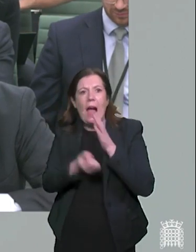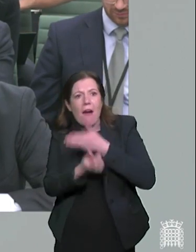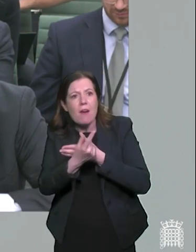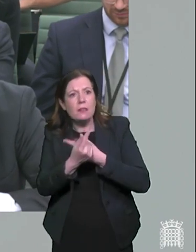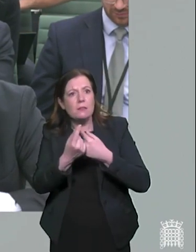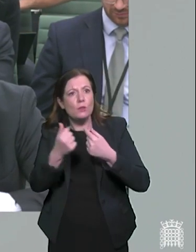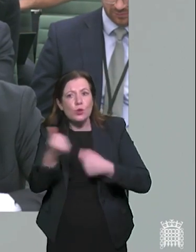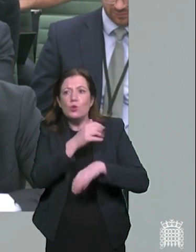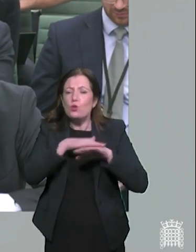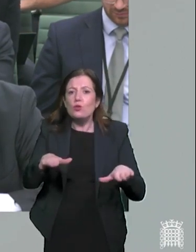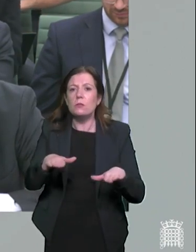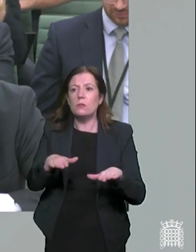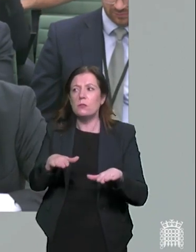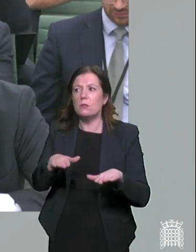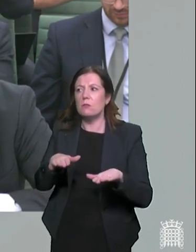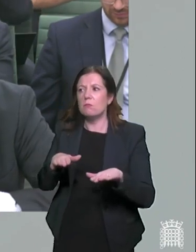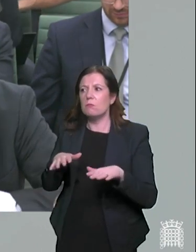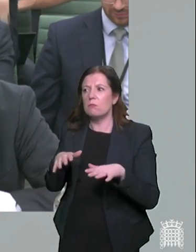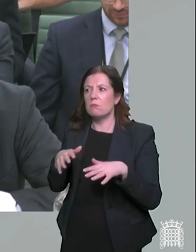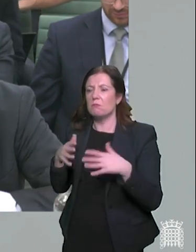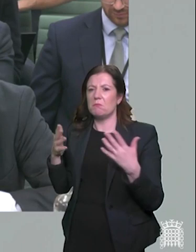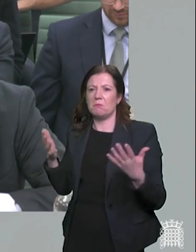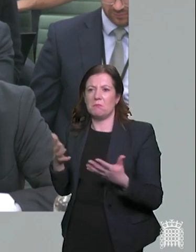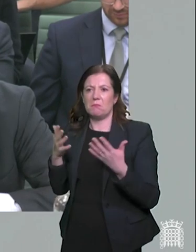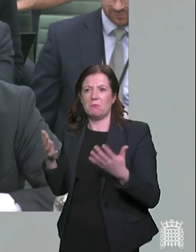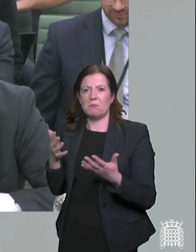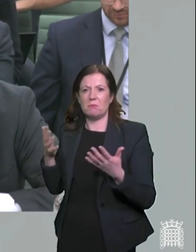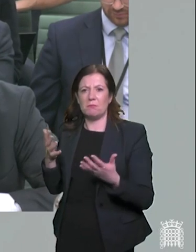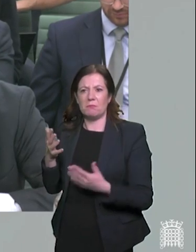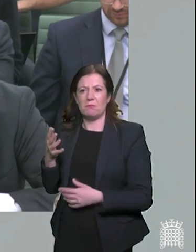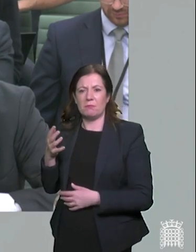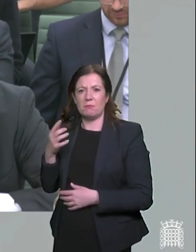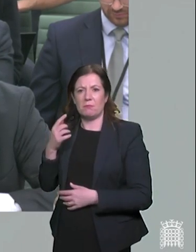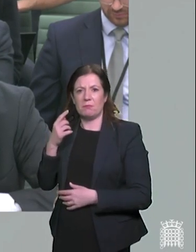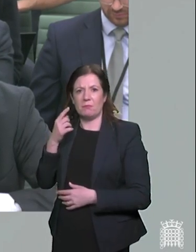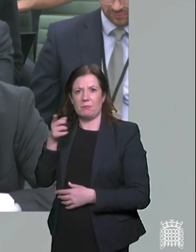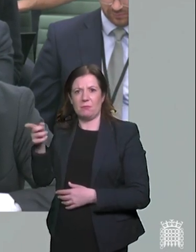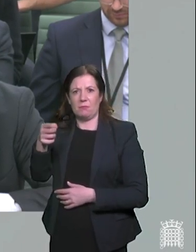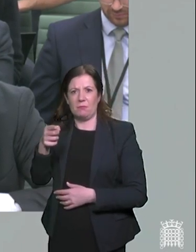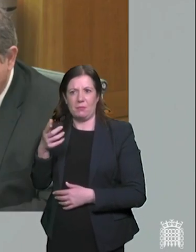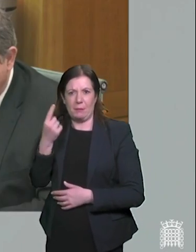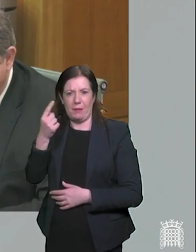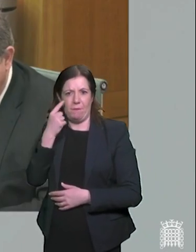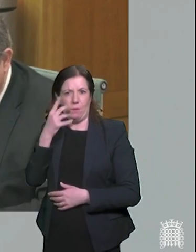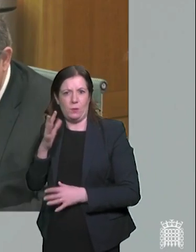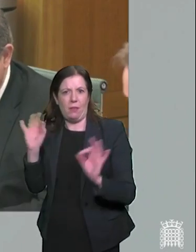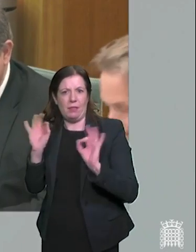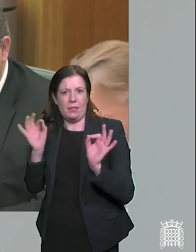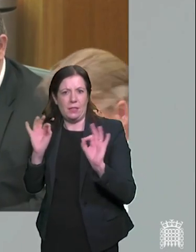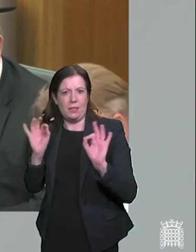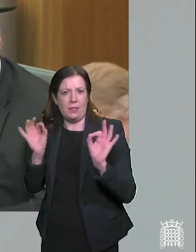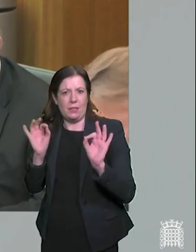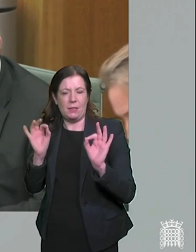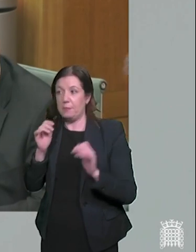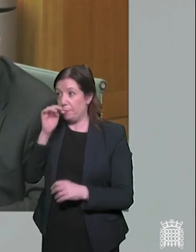event that I didn't think a non-eyewitness would be able to do. Okay. Well, when you